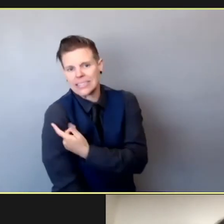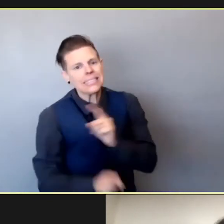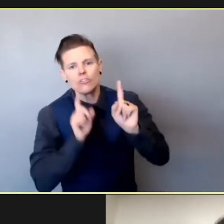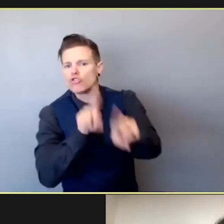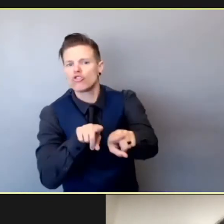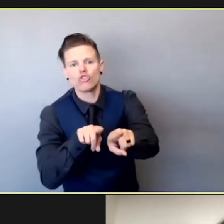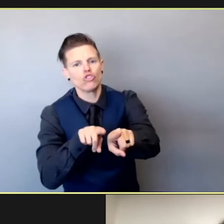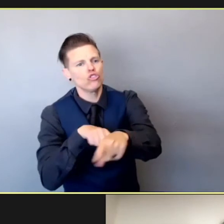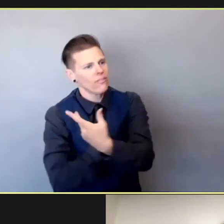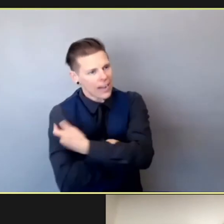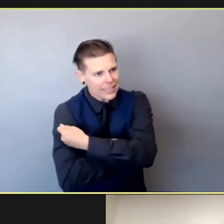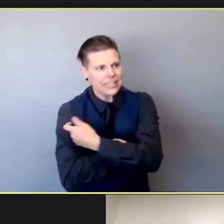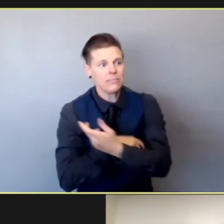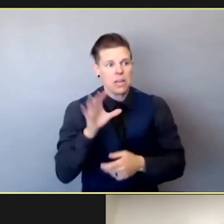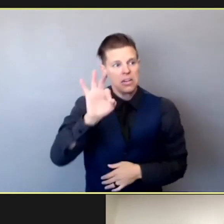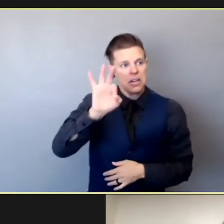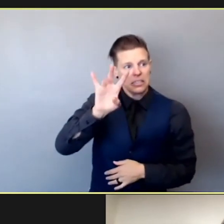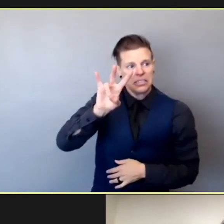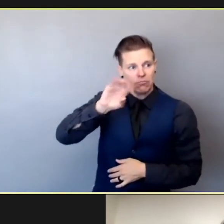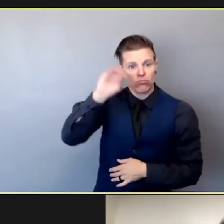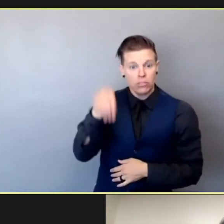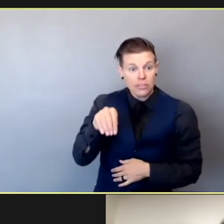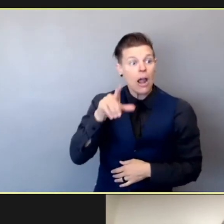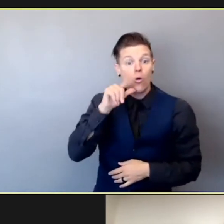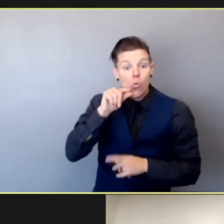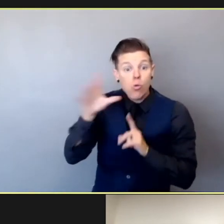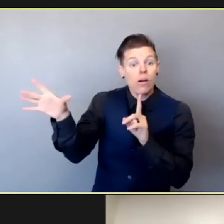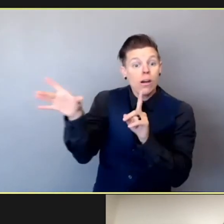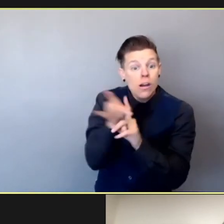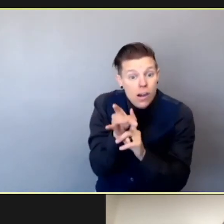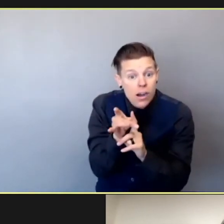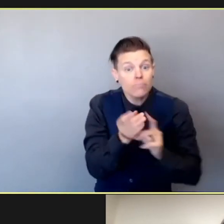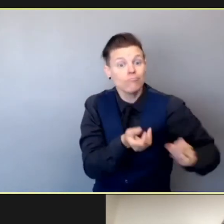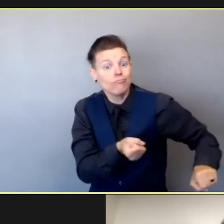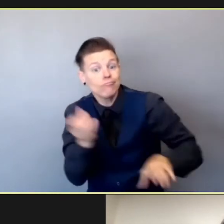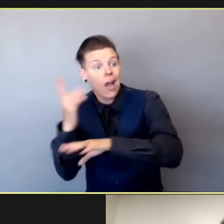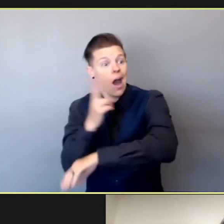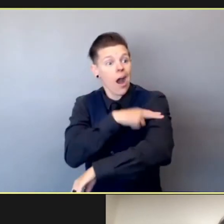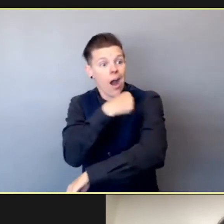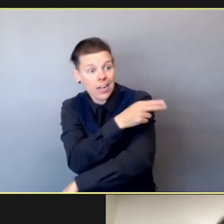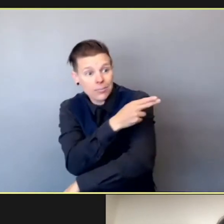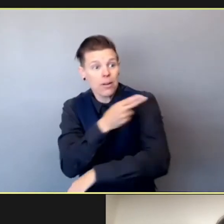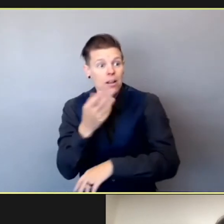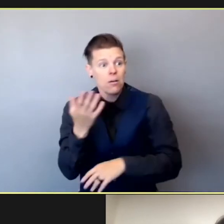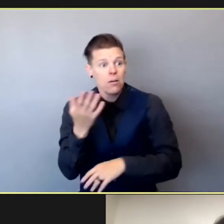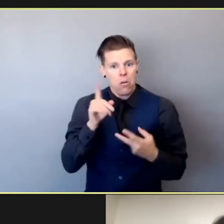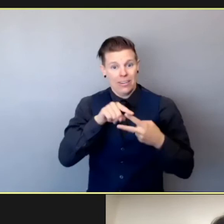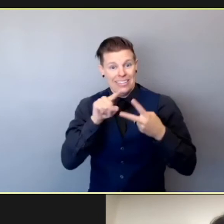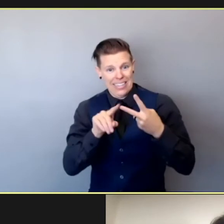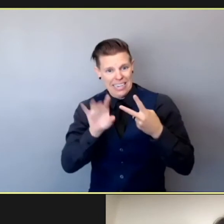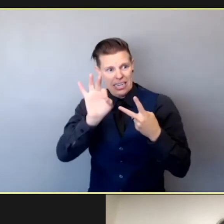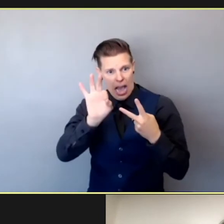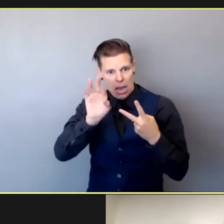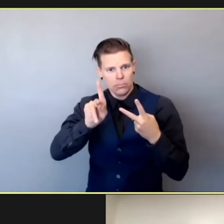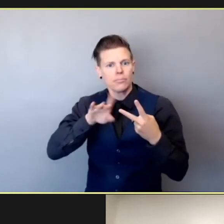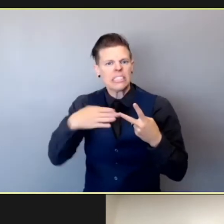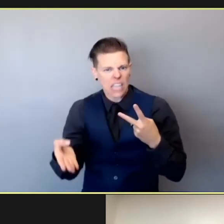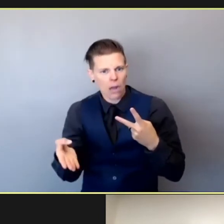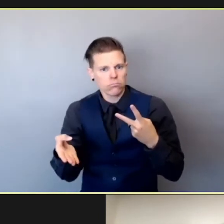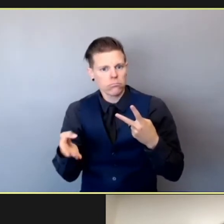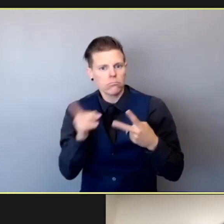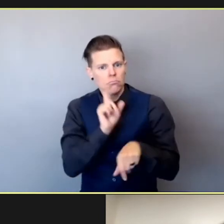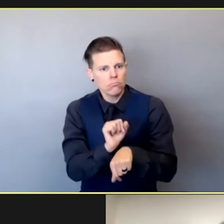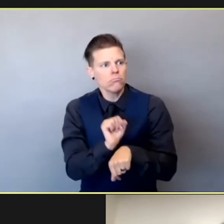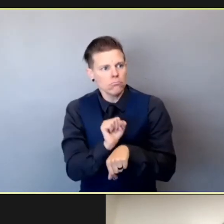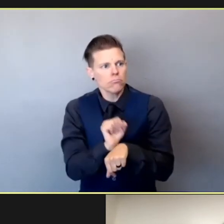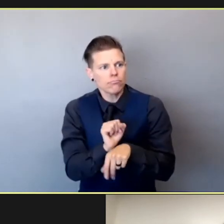are hospitalized right now and 99% of the deaths are all from people who are unvaccinated with COVID. So like I said,